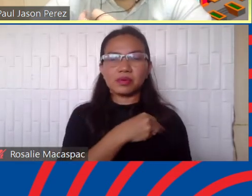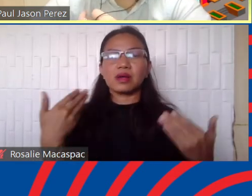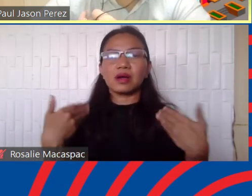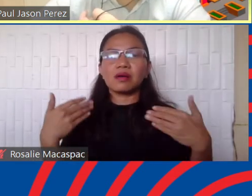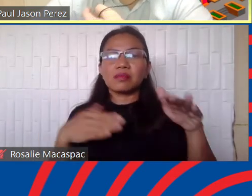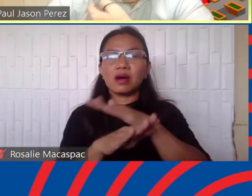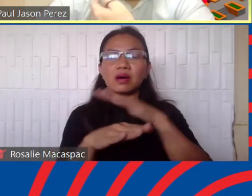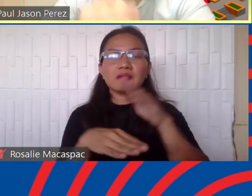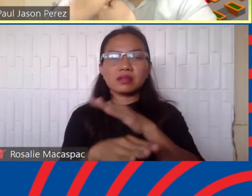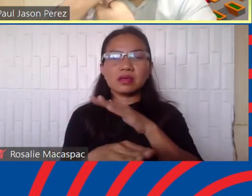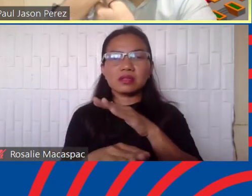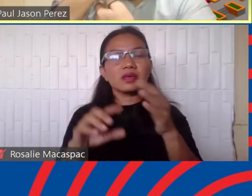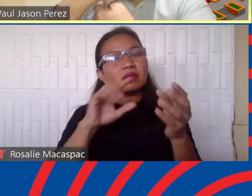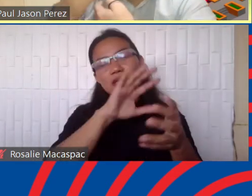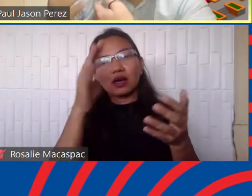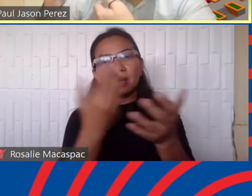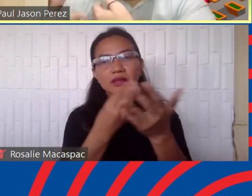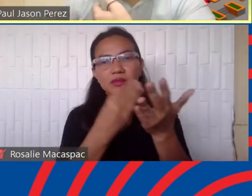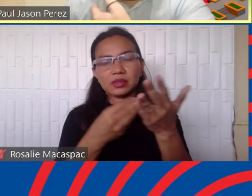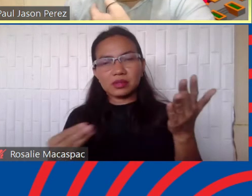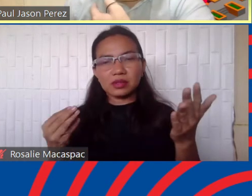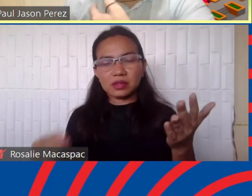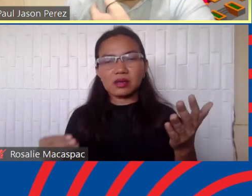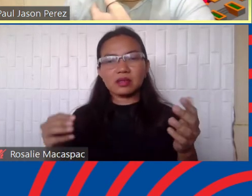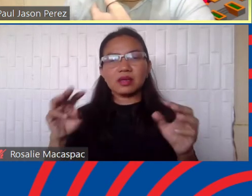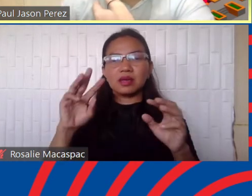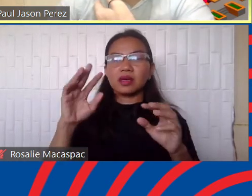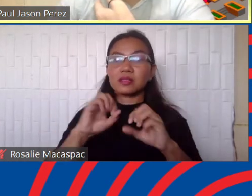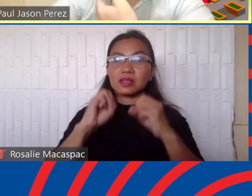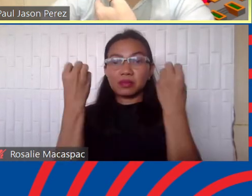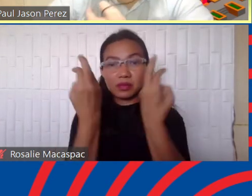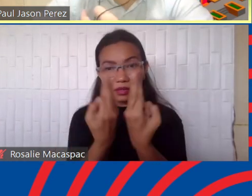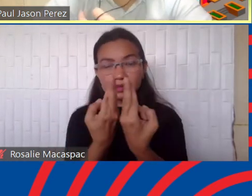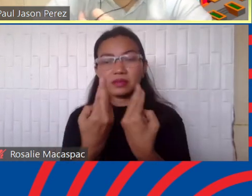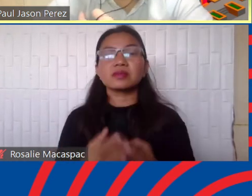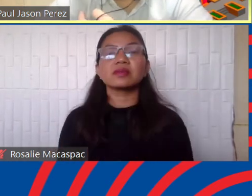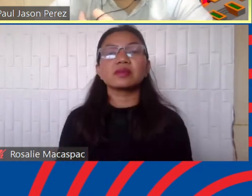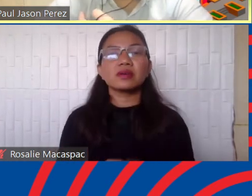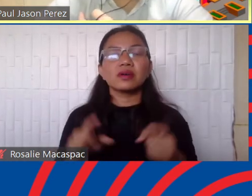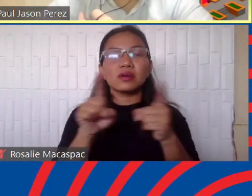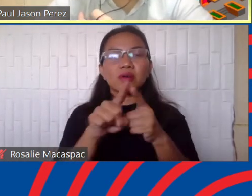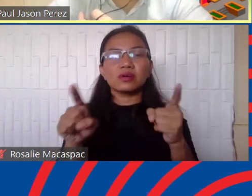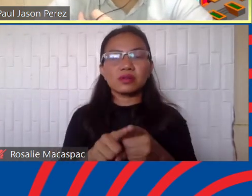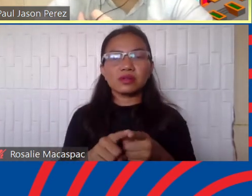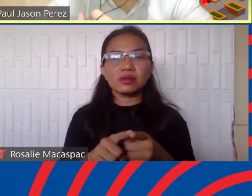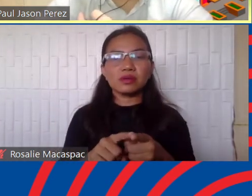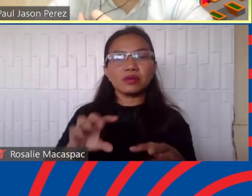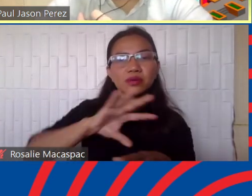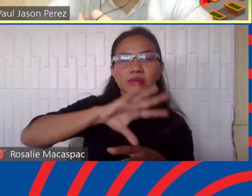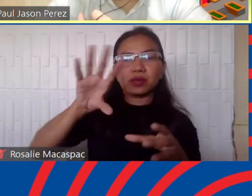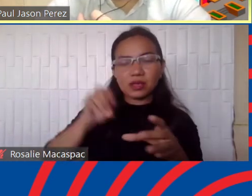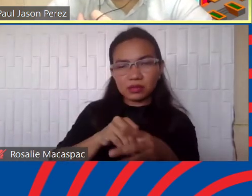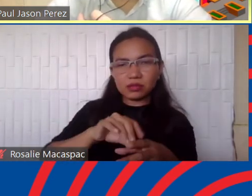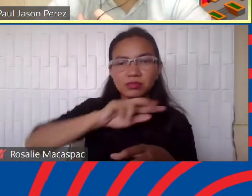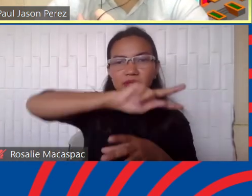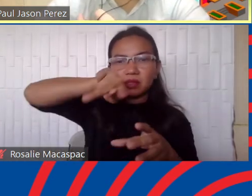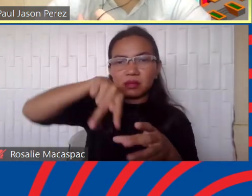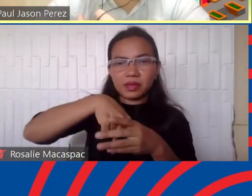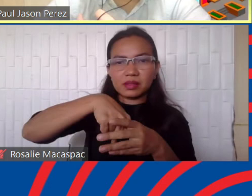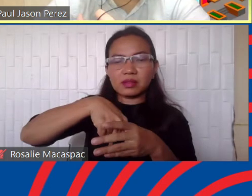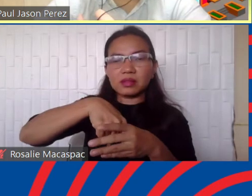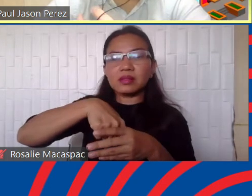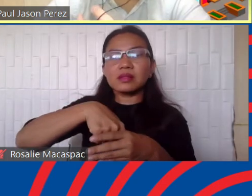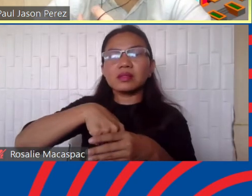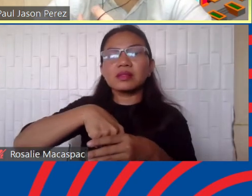their resources and to their webinars. A lot of them are free. Then you can also participate in some of their